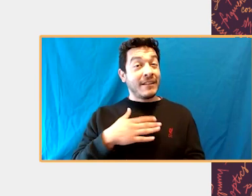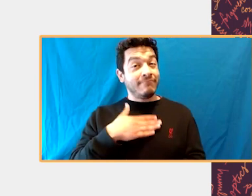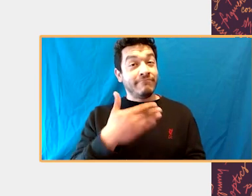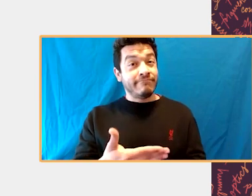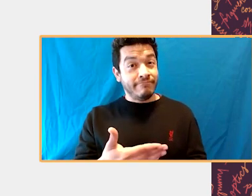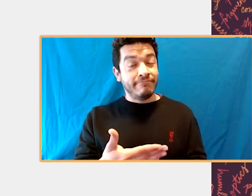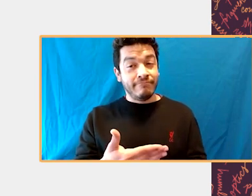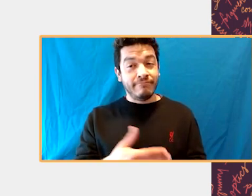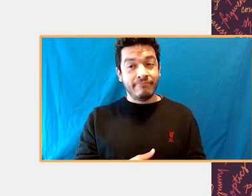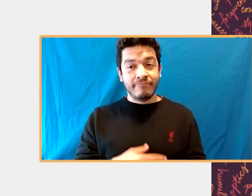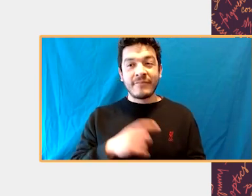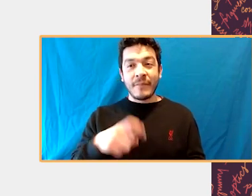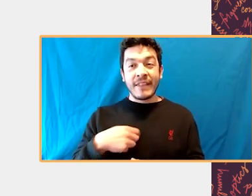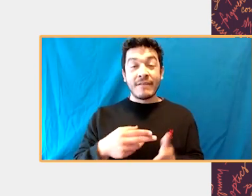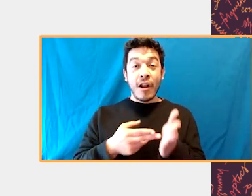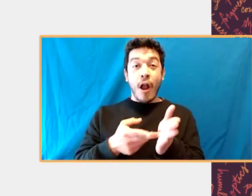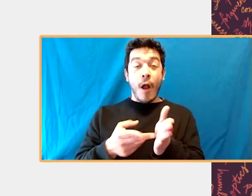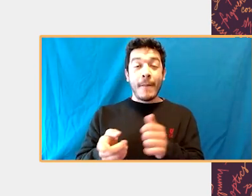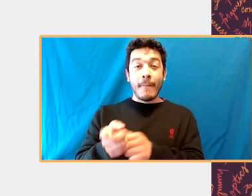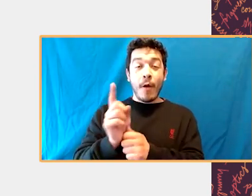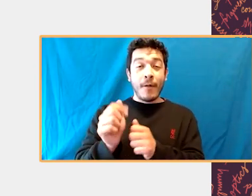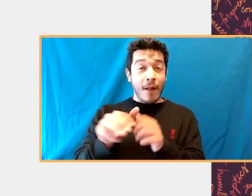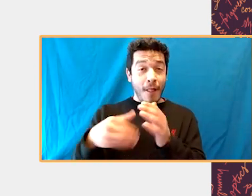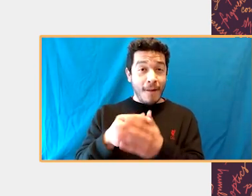to have this honest moment with all of you.